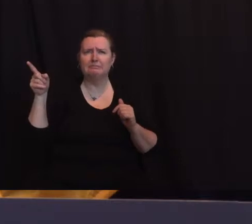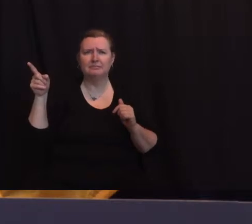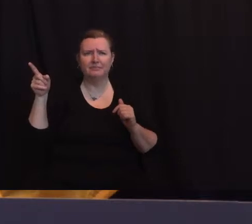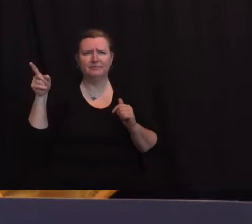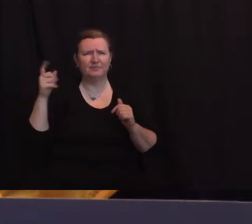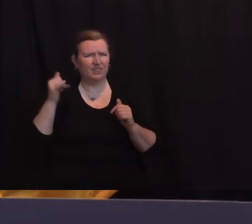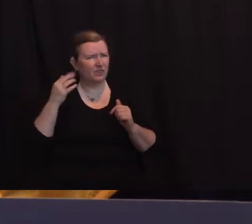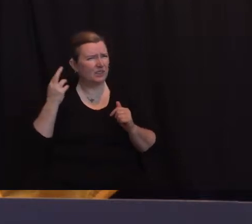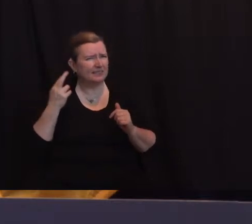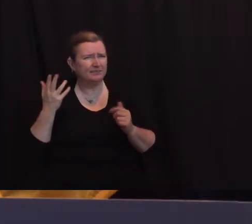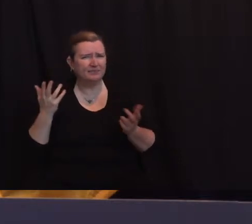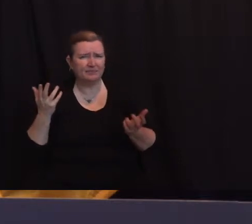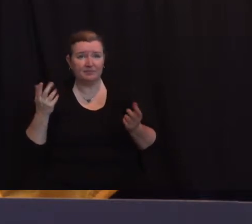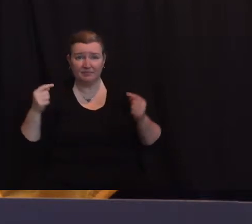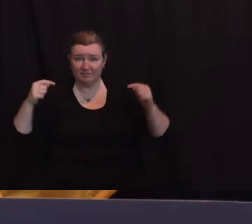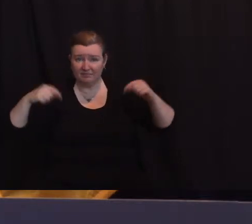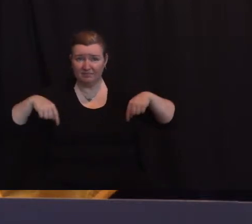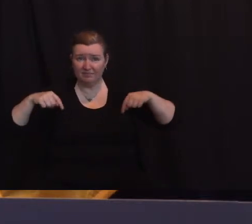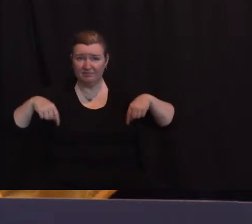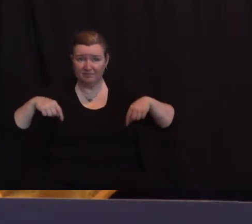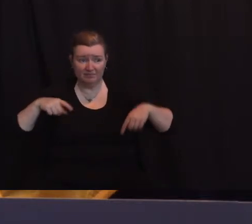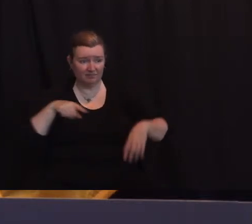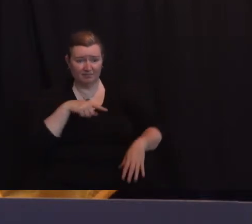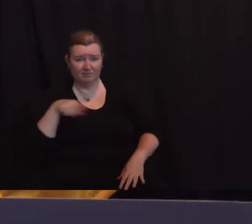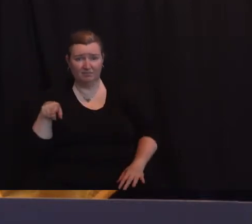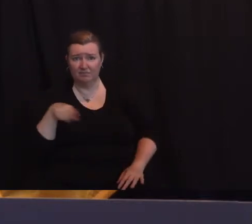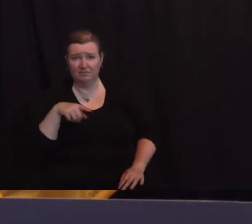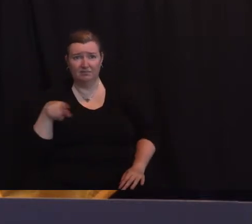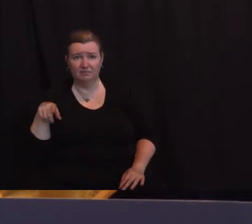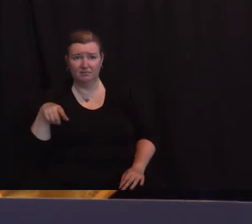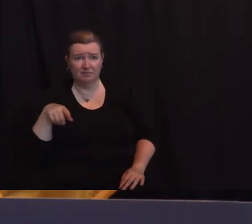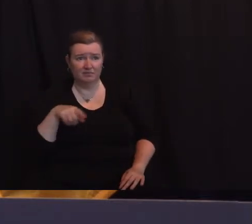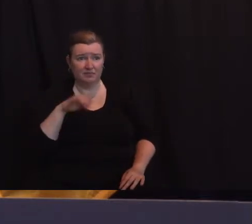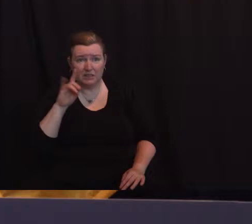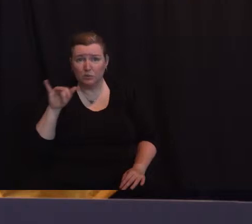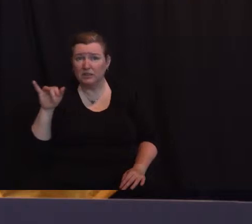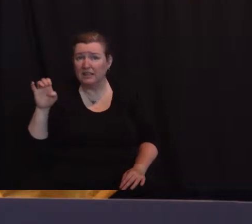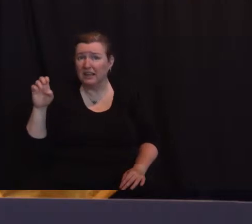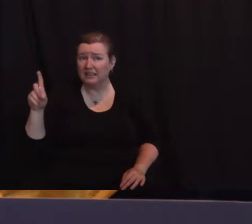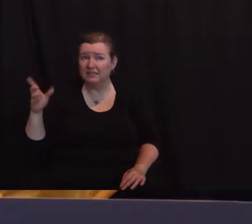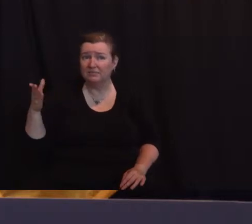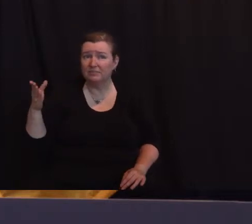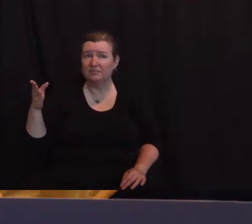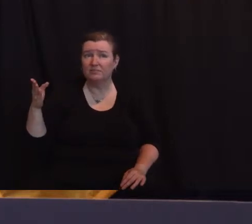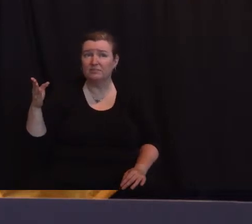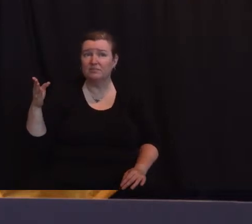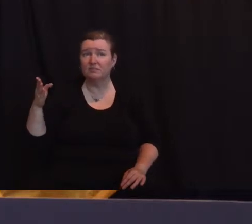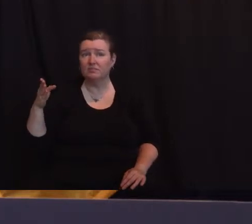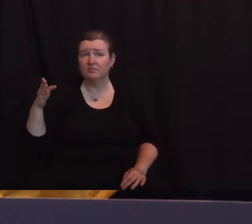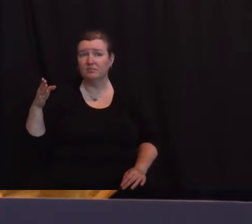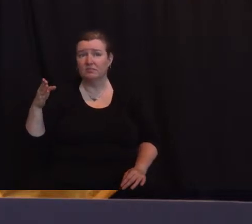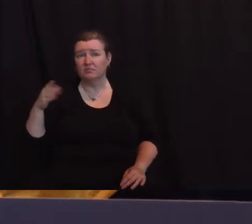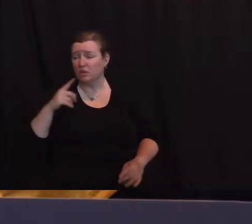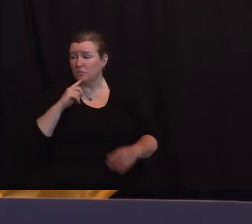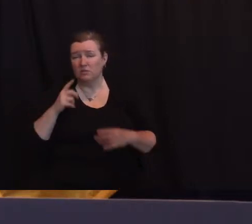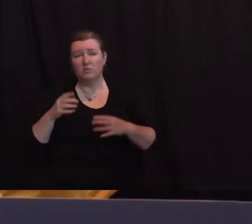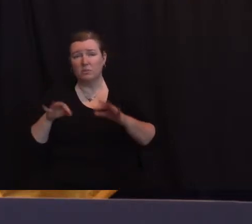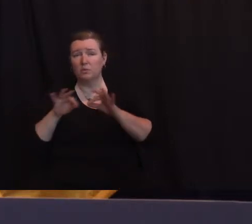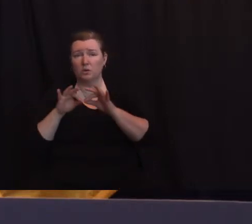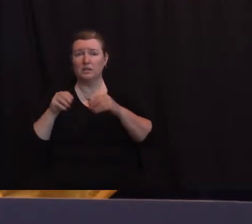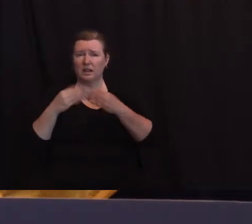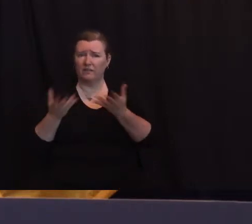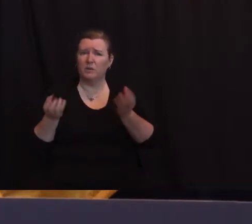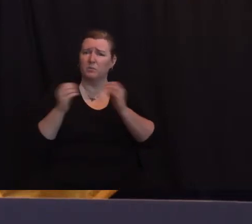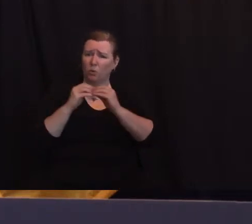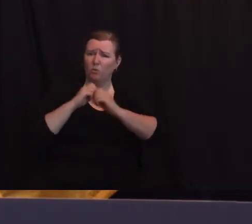and you all should make the point, not me, remind folks why that booster matters. You get a lot more protection against this thing, including